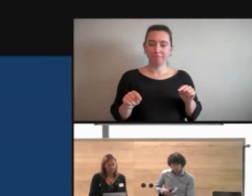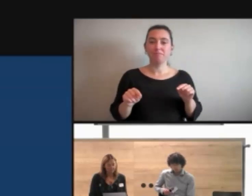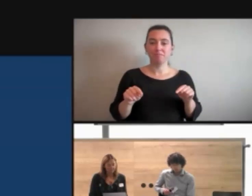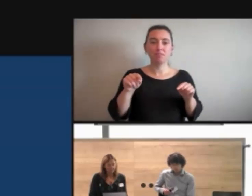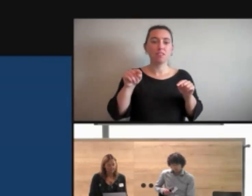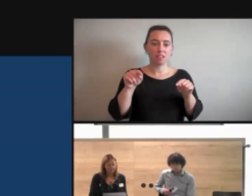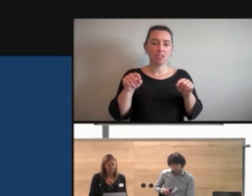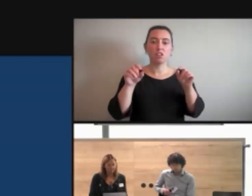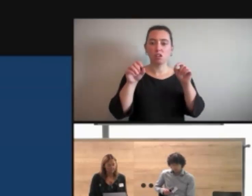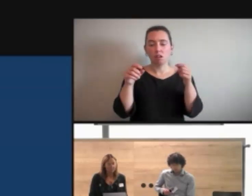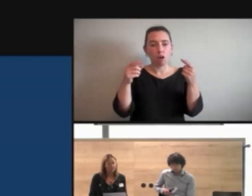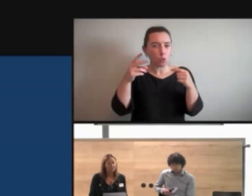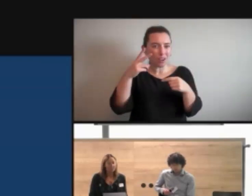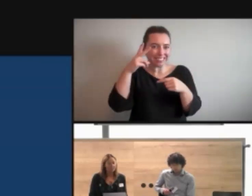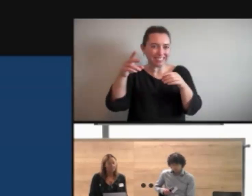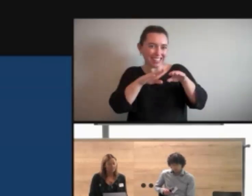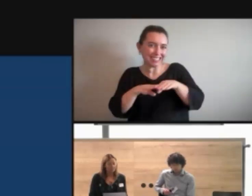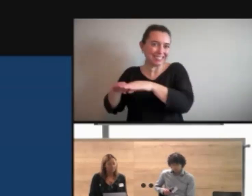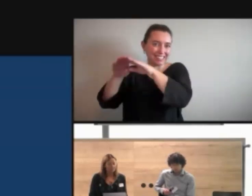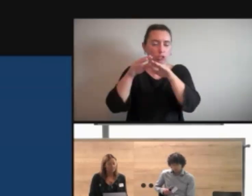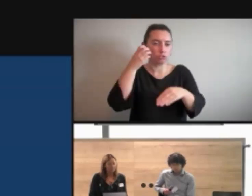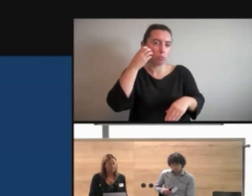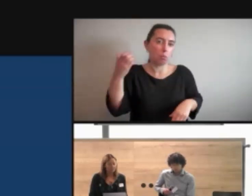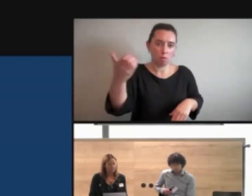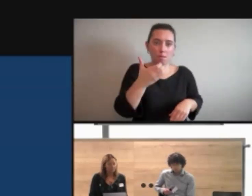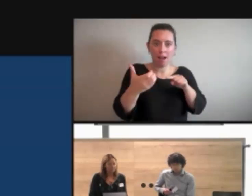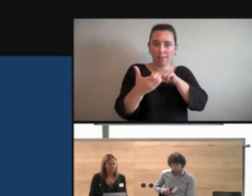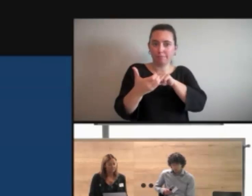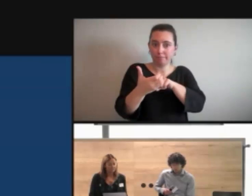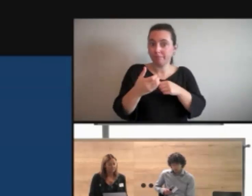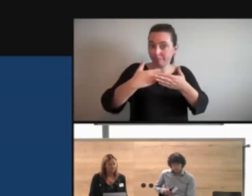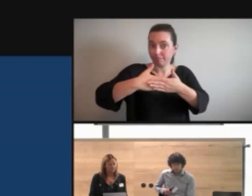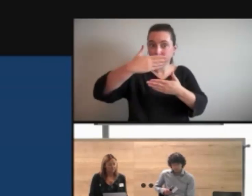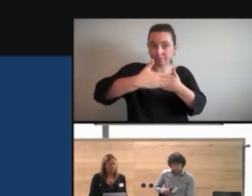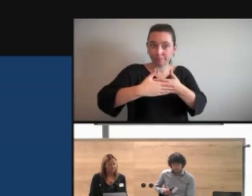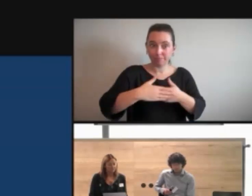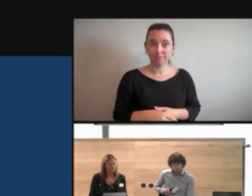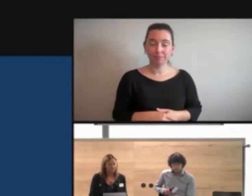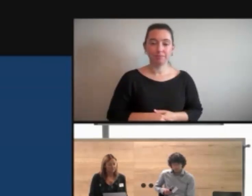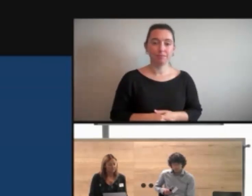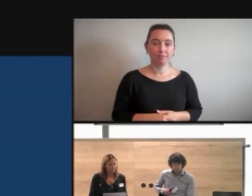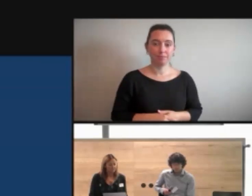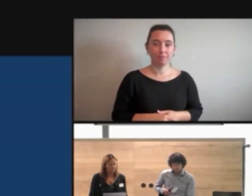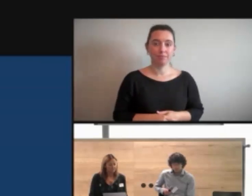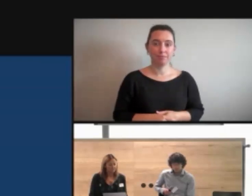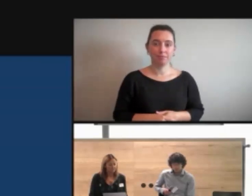guidelines and standards to mobile environments. Next slide, please. So let's look to the